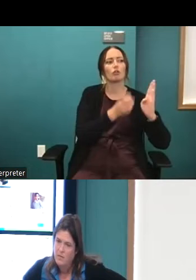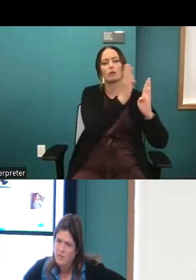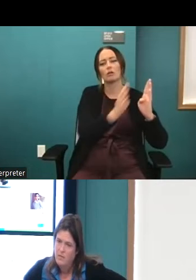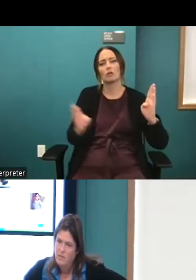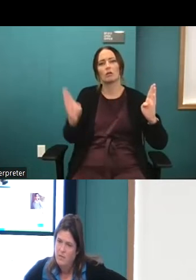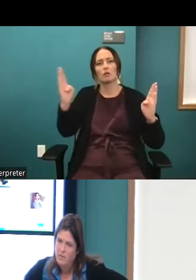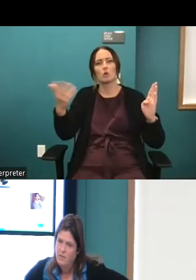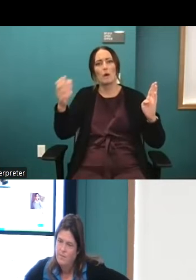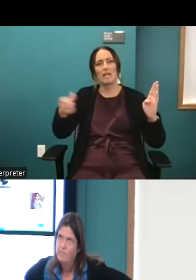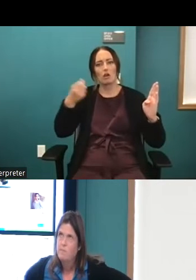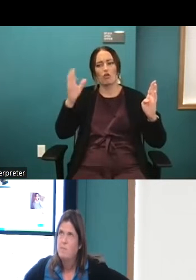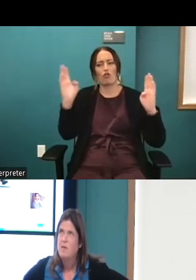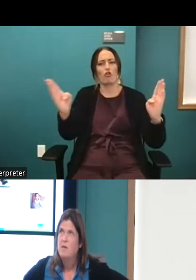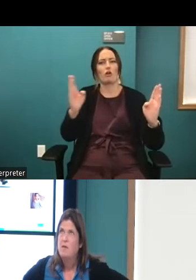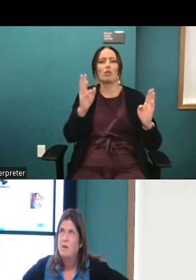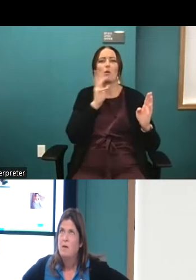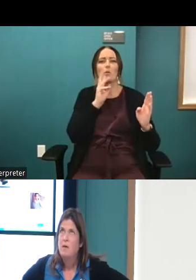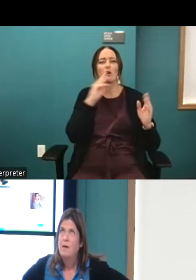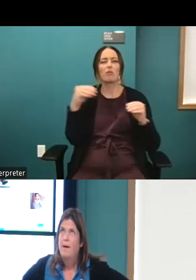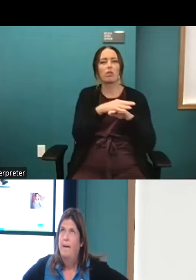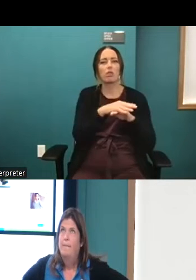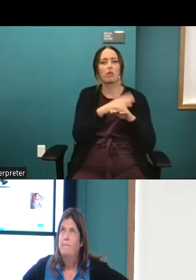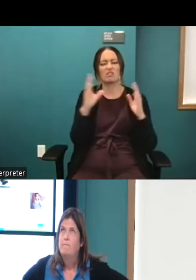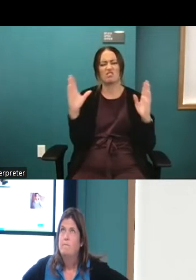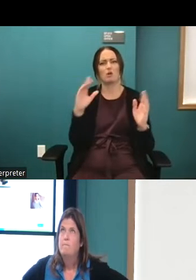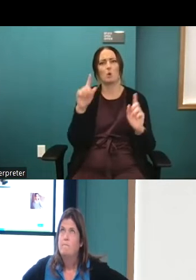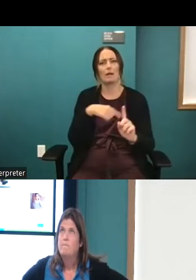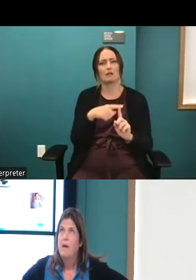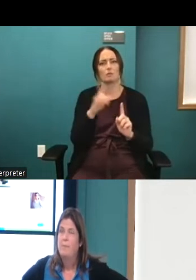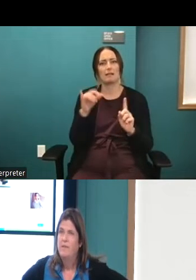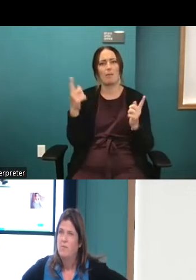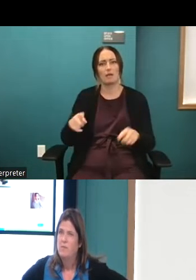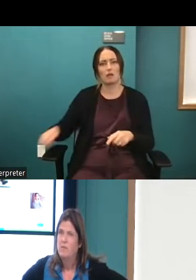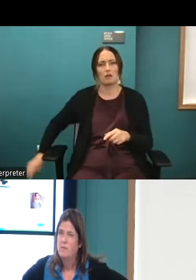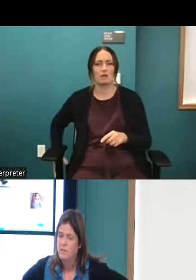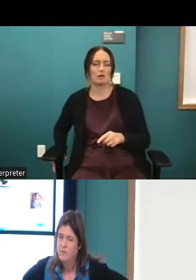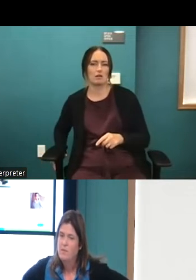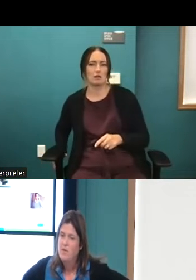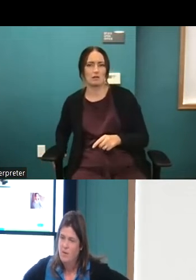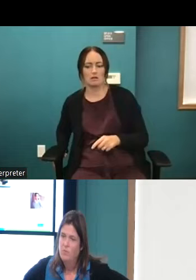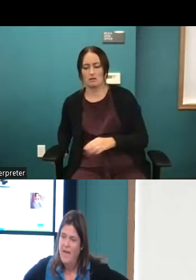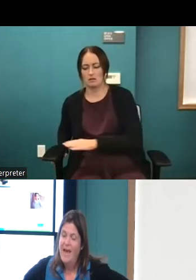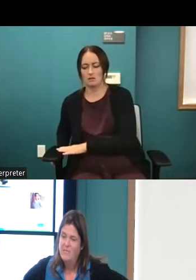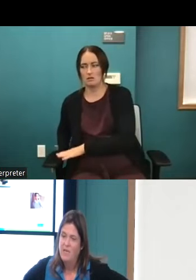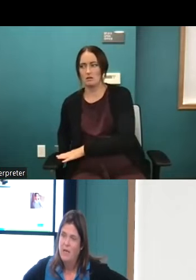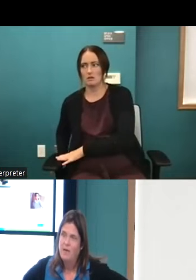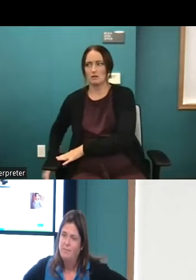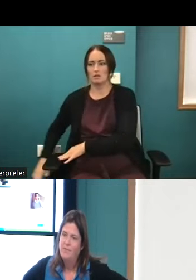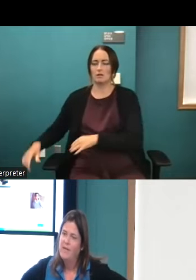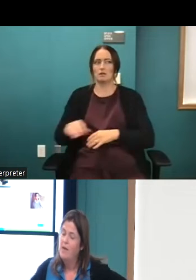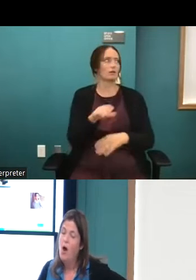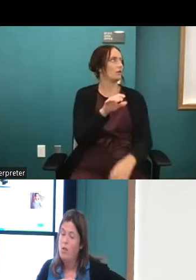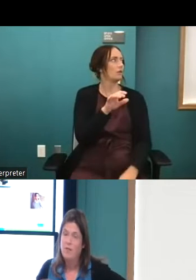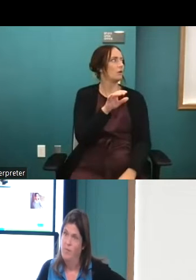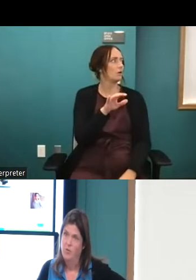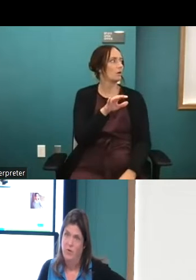was getting in? What year to what year were those devices that made? That has